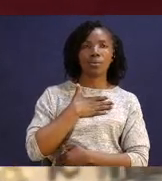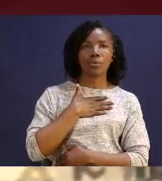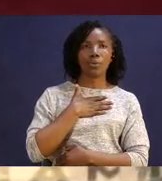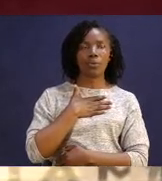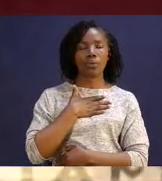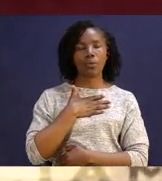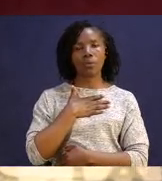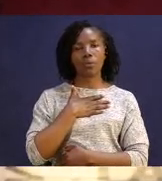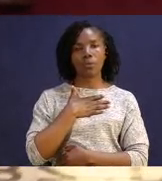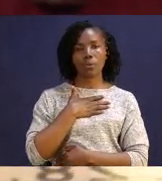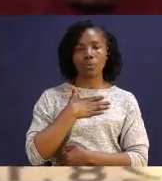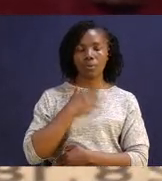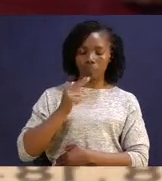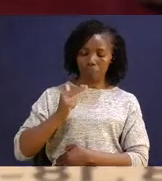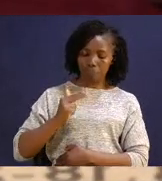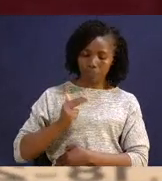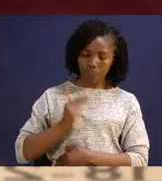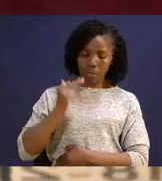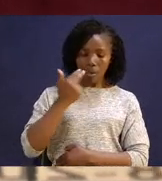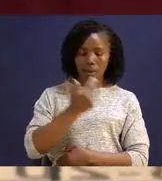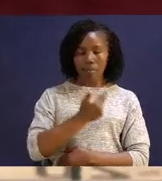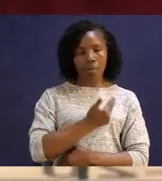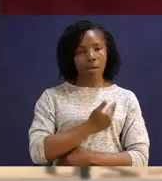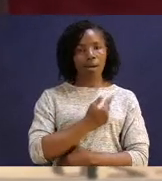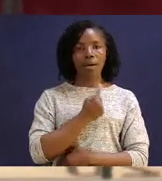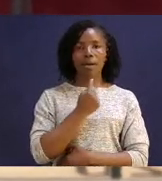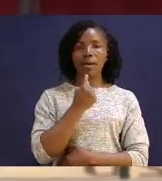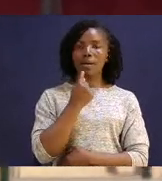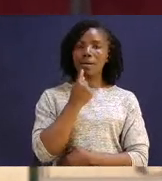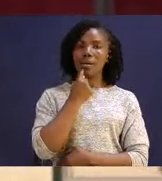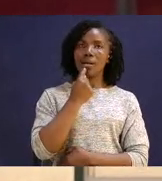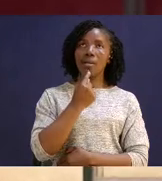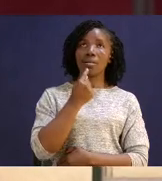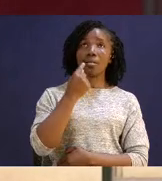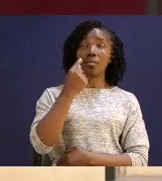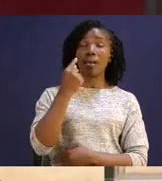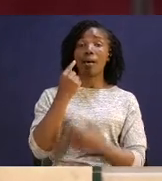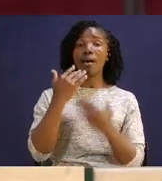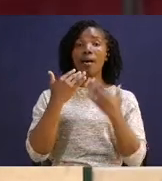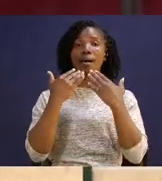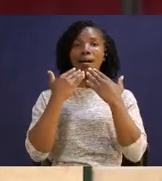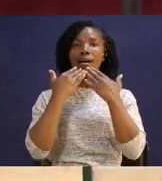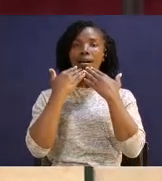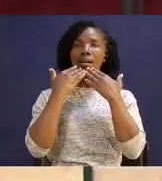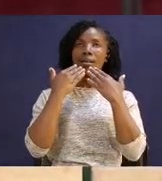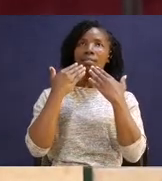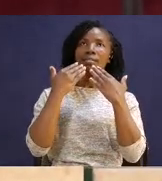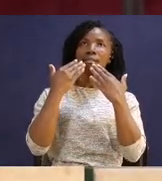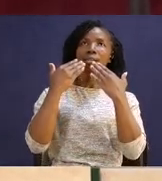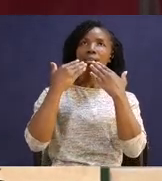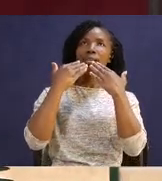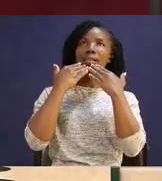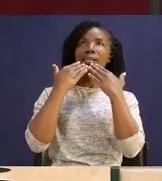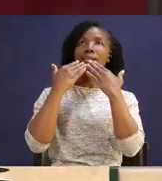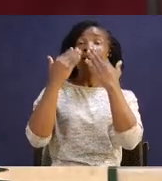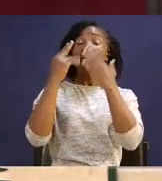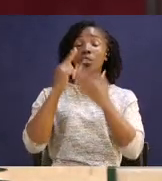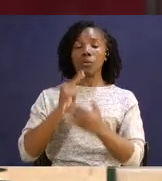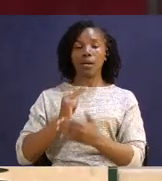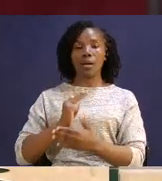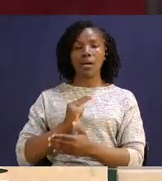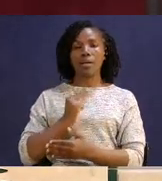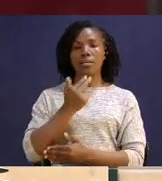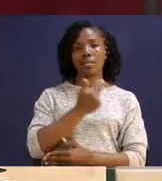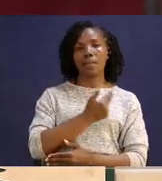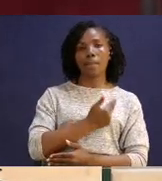wangu, twasema asante. te